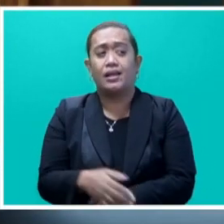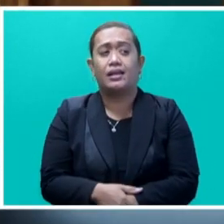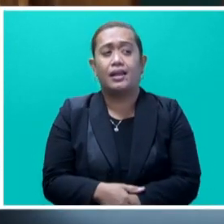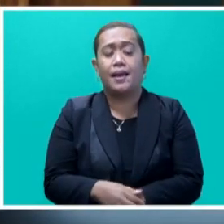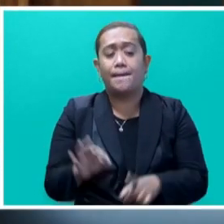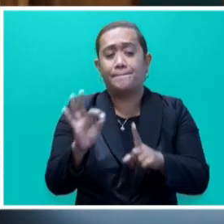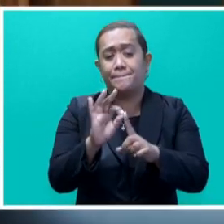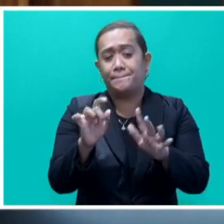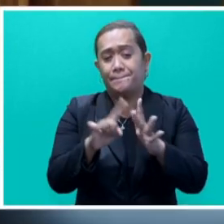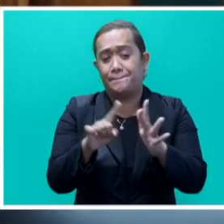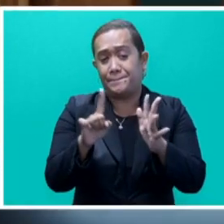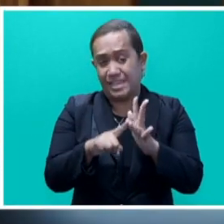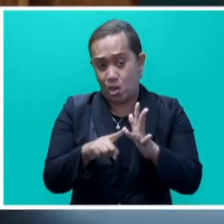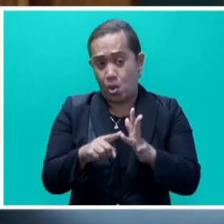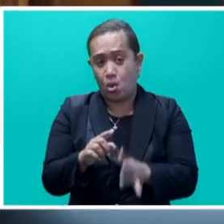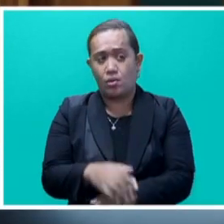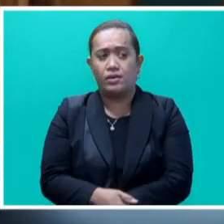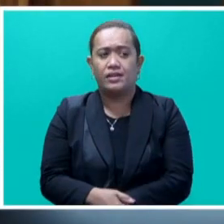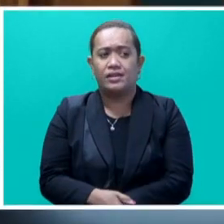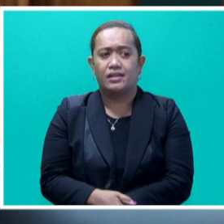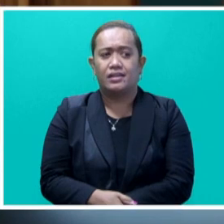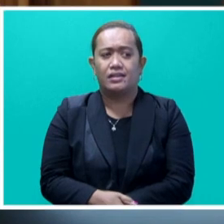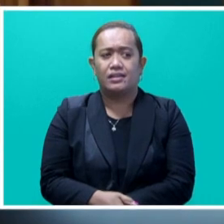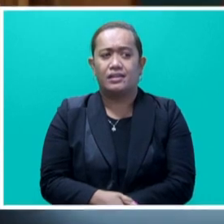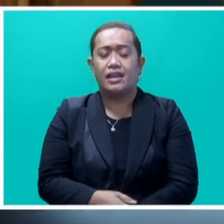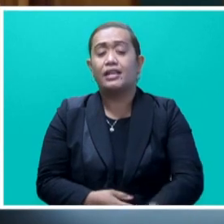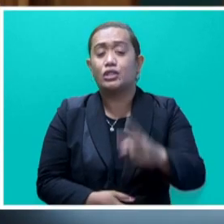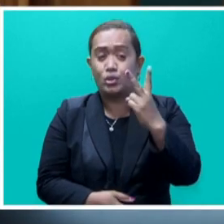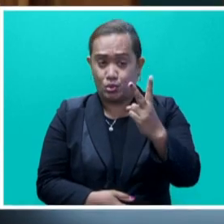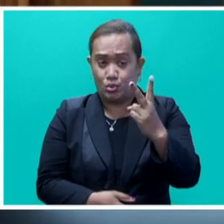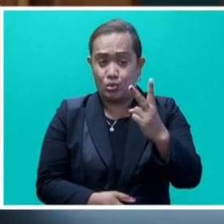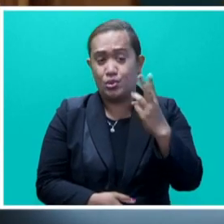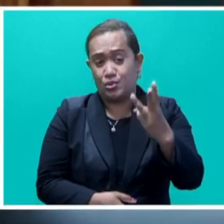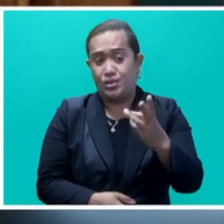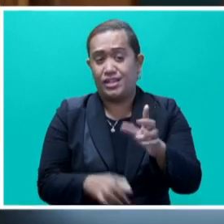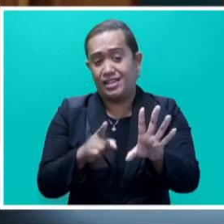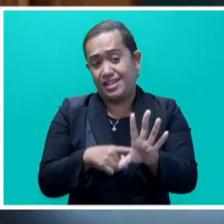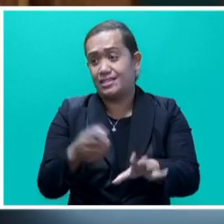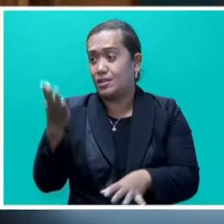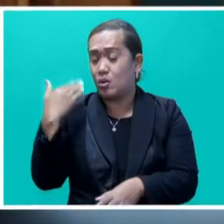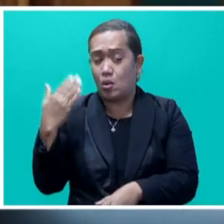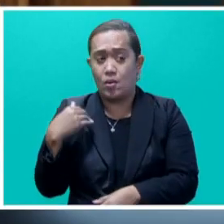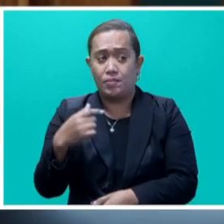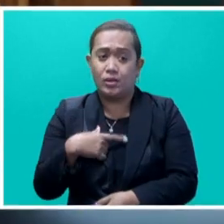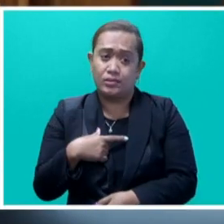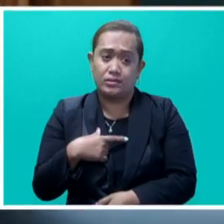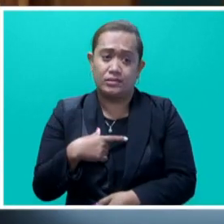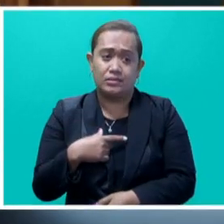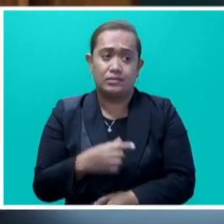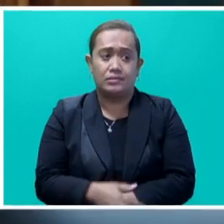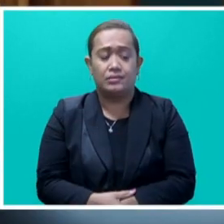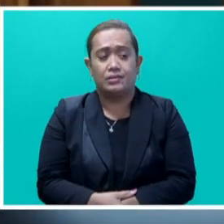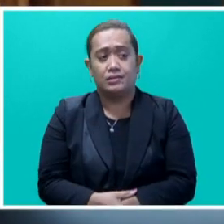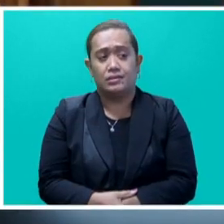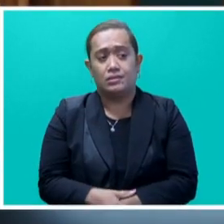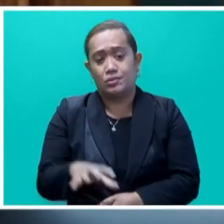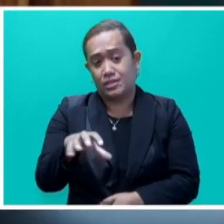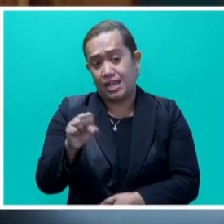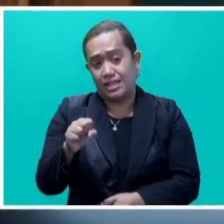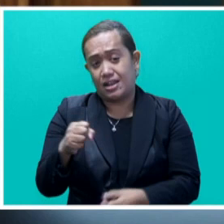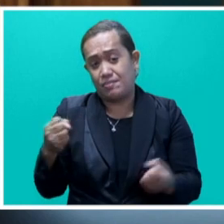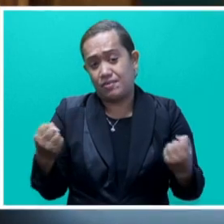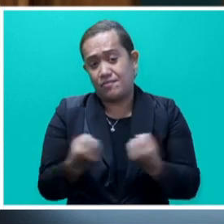ago. And it's good that she's taken up the fight, because I understand somebody had informed me